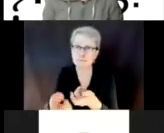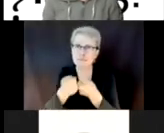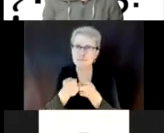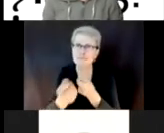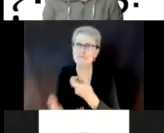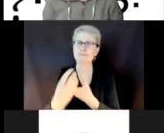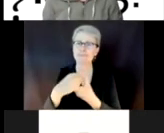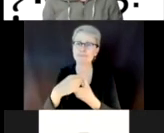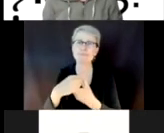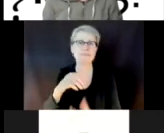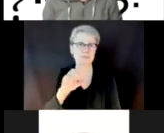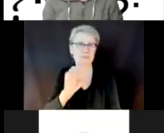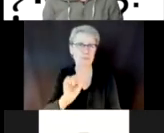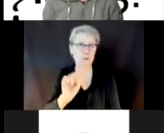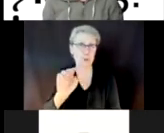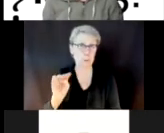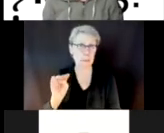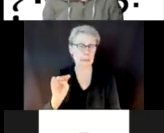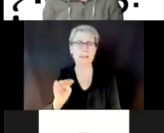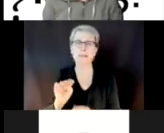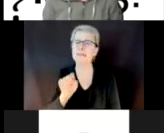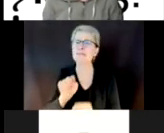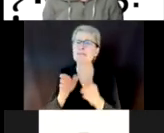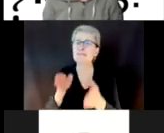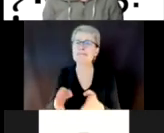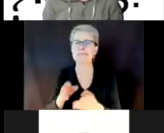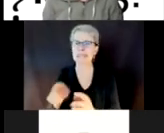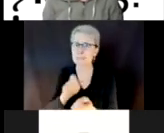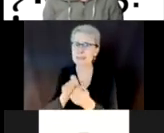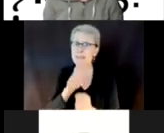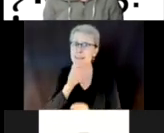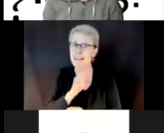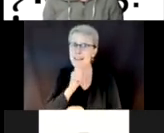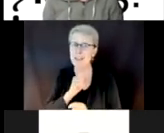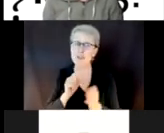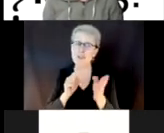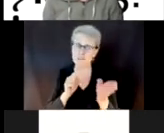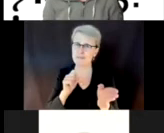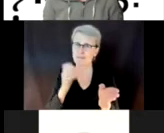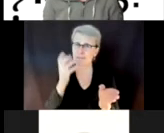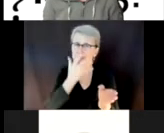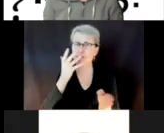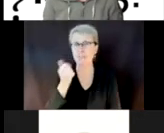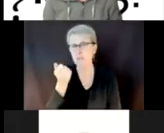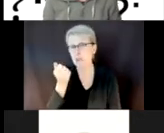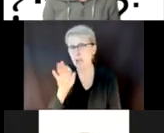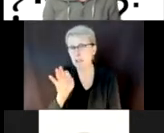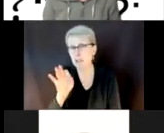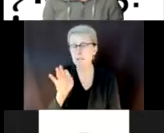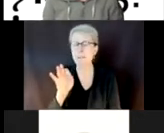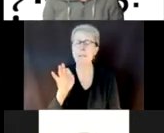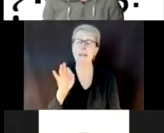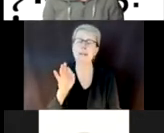In this case, it's a very specific kind of age group. We've sort of chosen 19. It's a specific set of